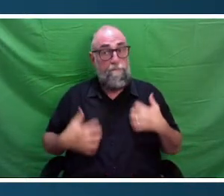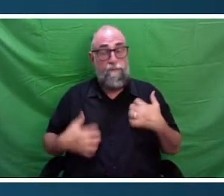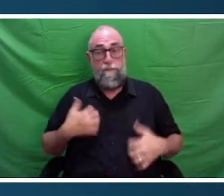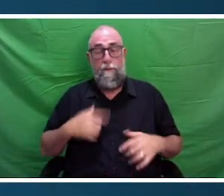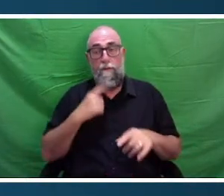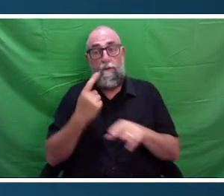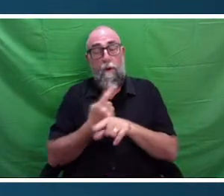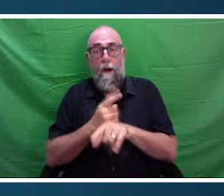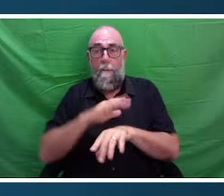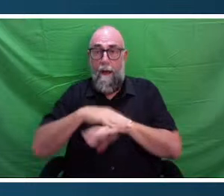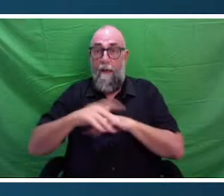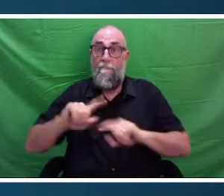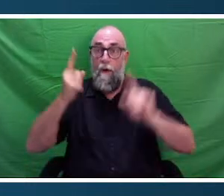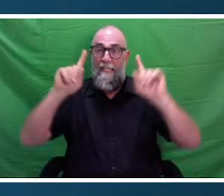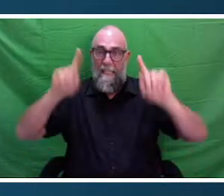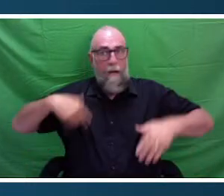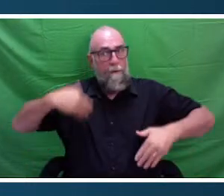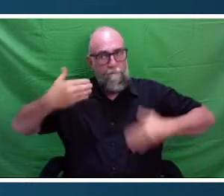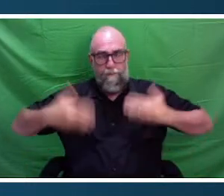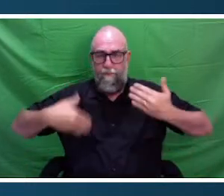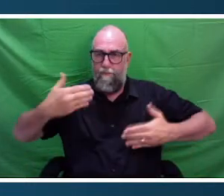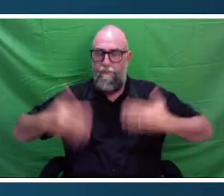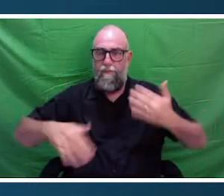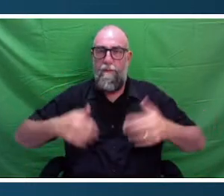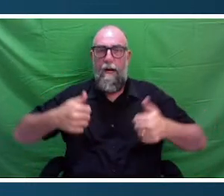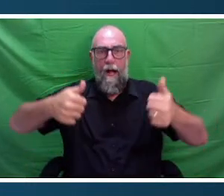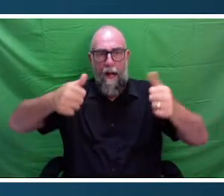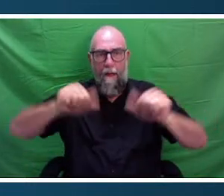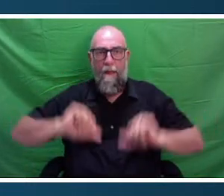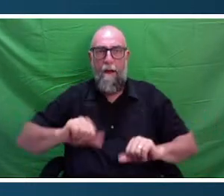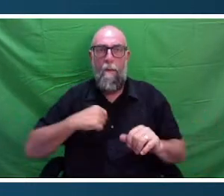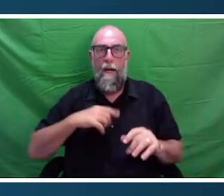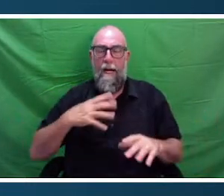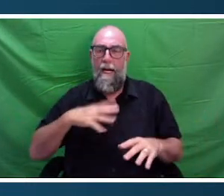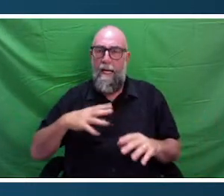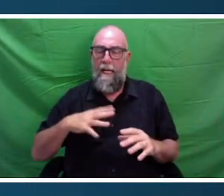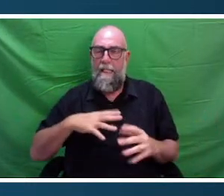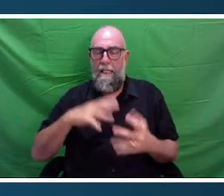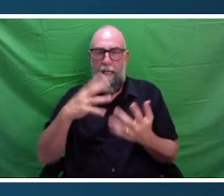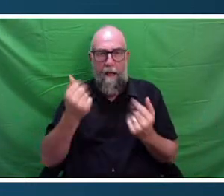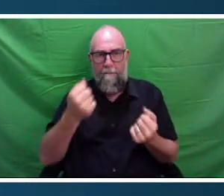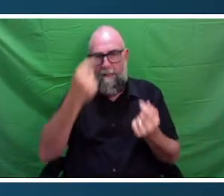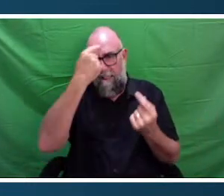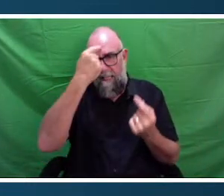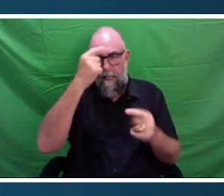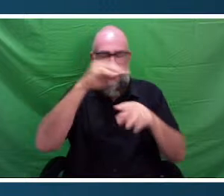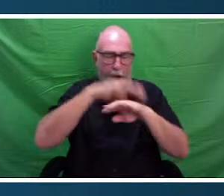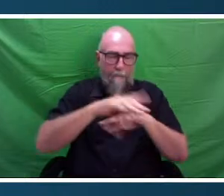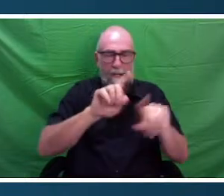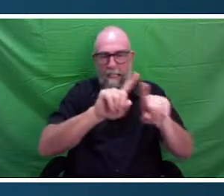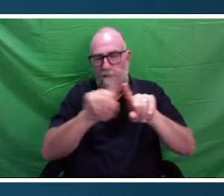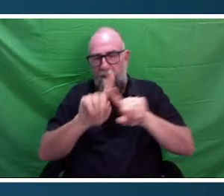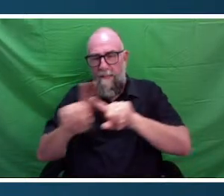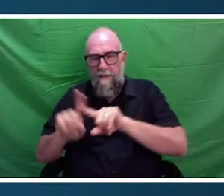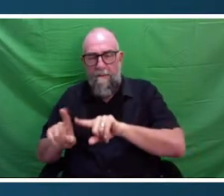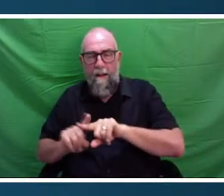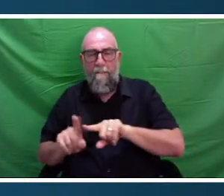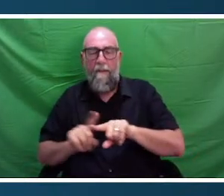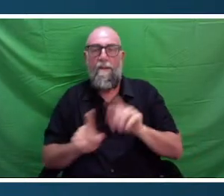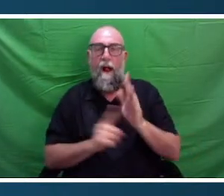where we can track migrants over time and build a panel where you can answer all types of life cycle questions that you can't answer with these sort of